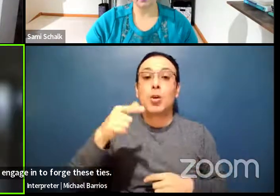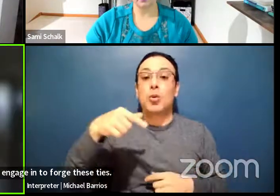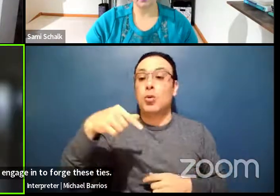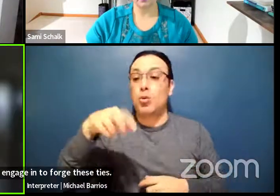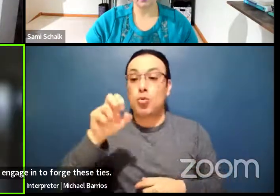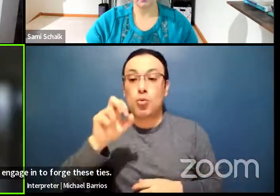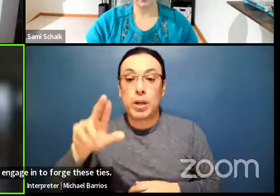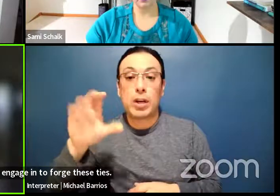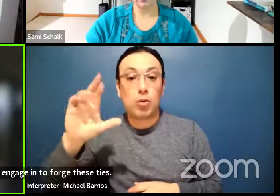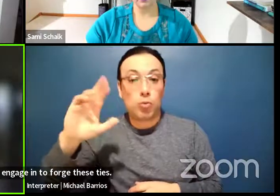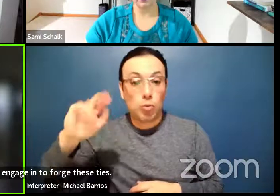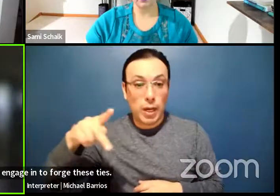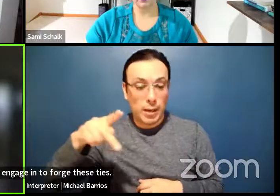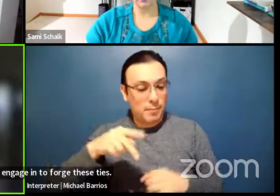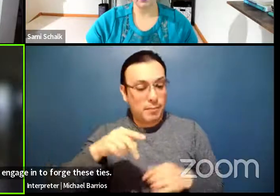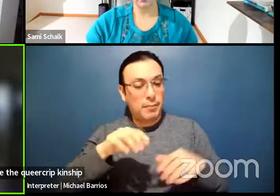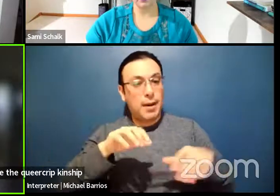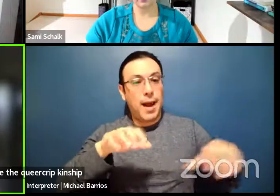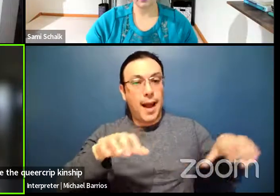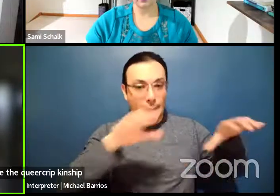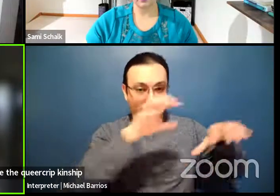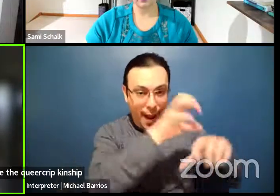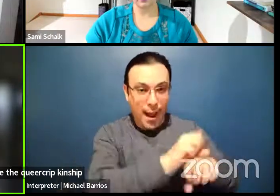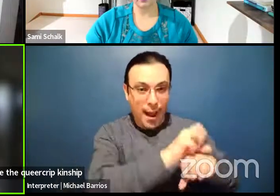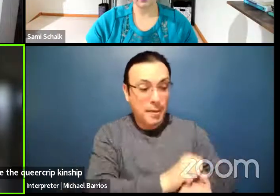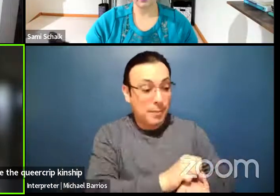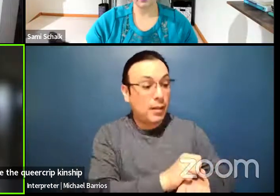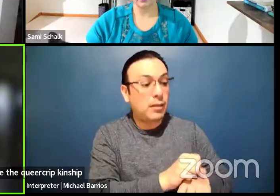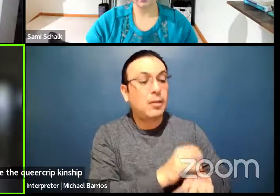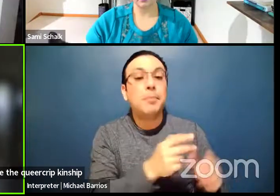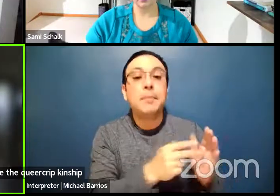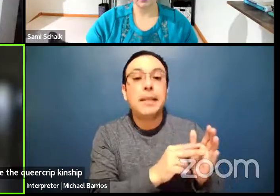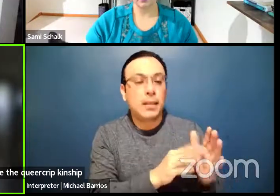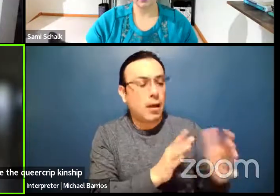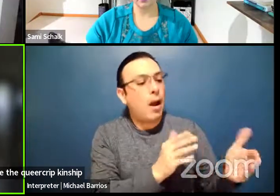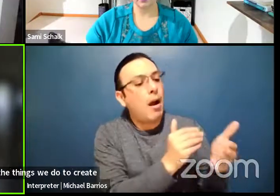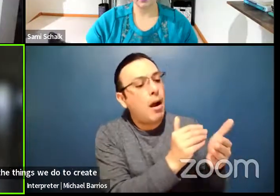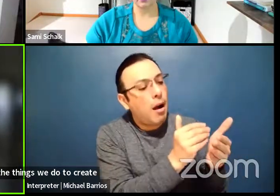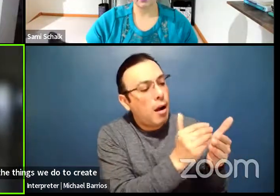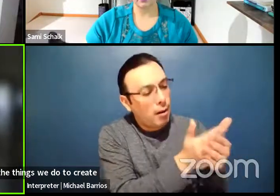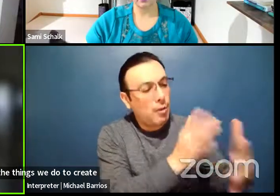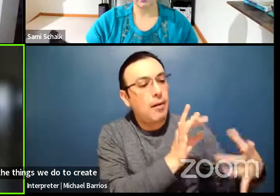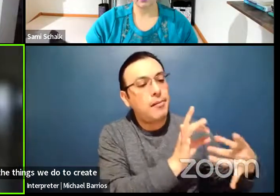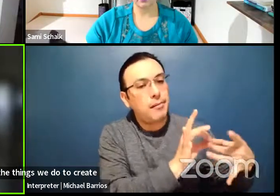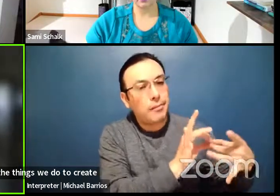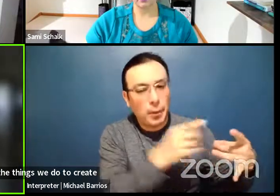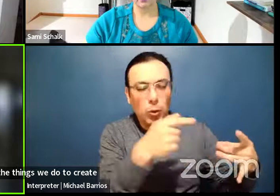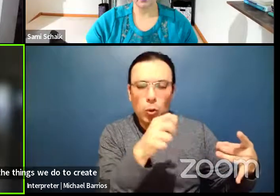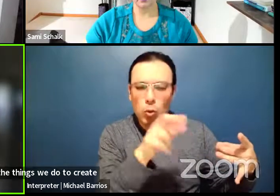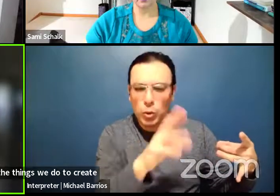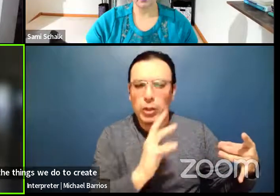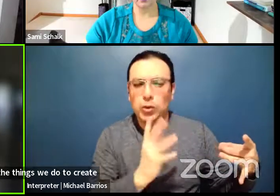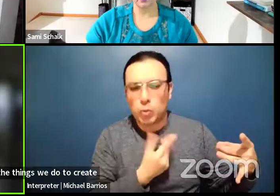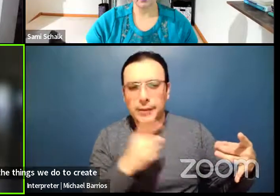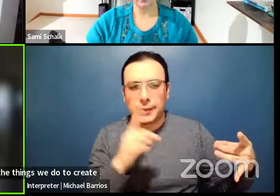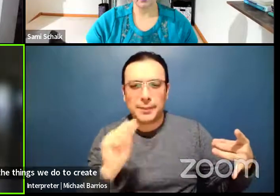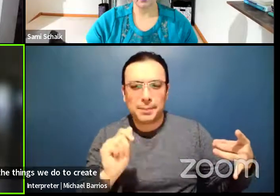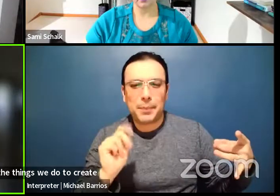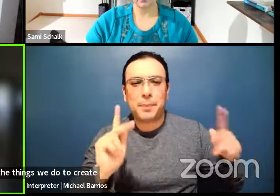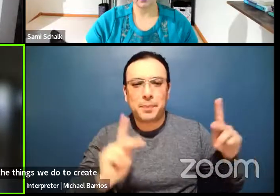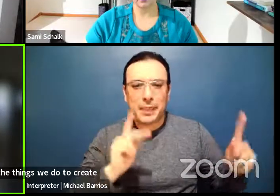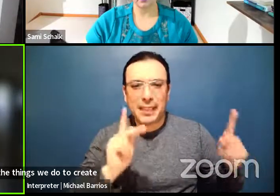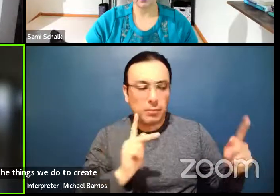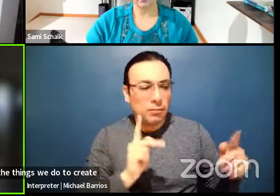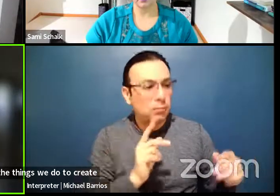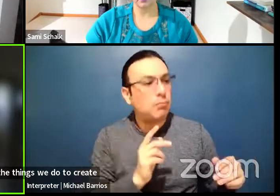the things we do to create and sustain close connections as queer and trans disabled people in ways that are akin to family